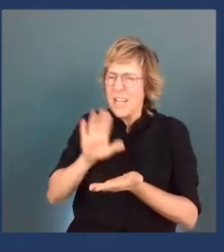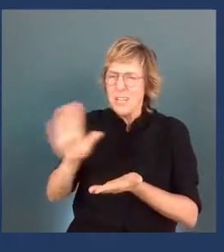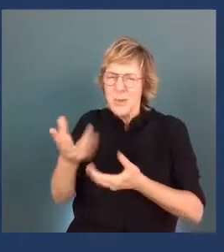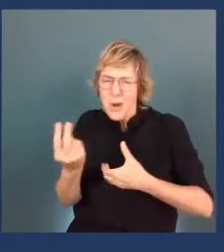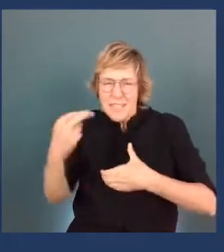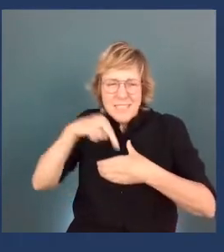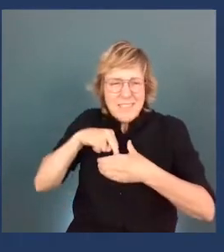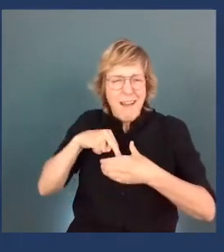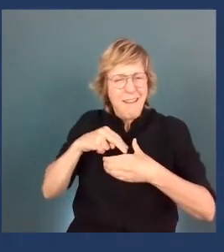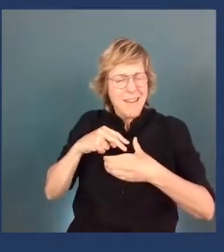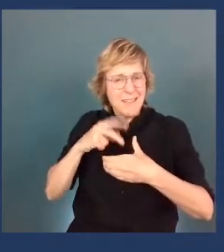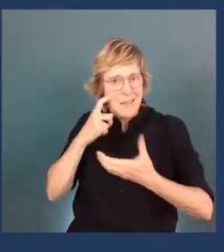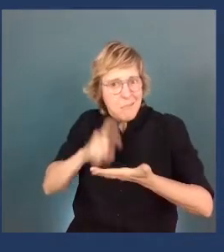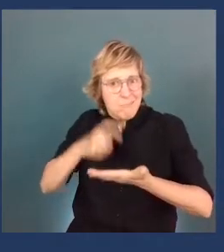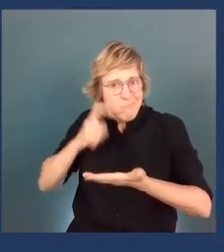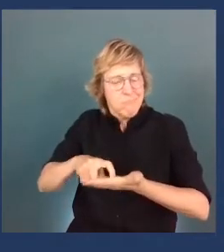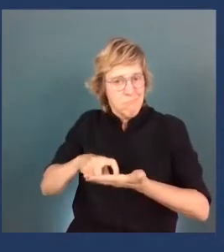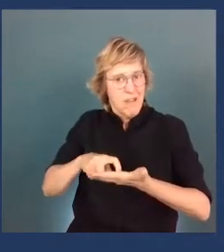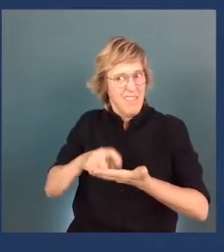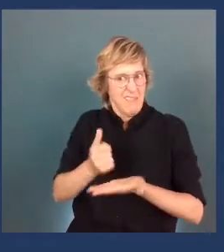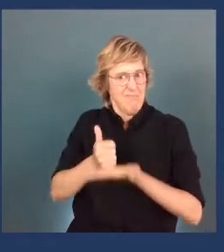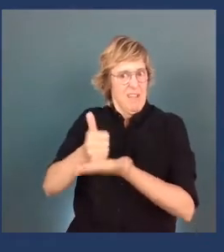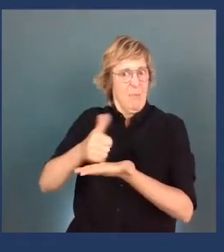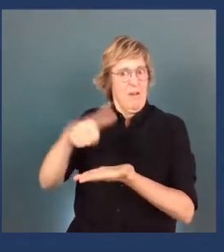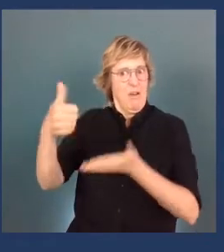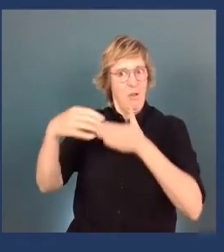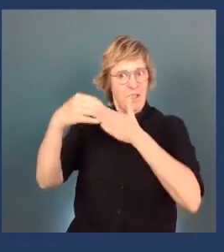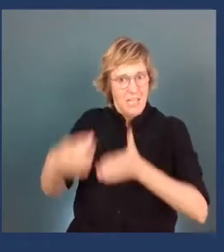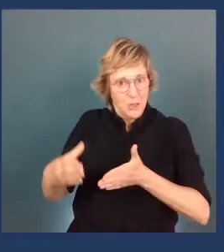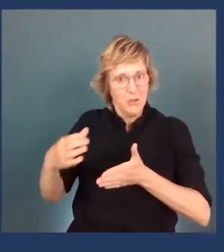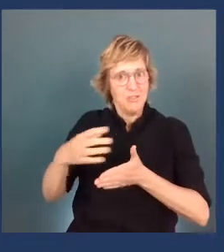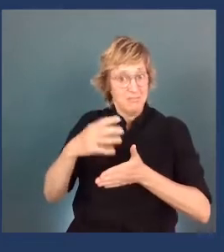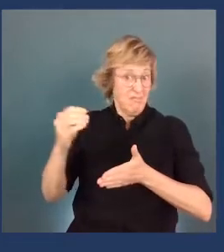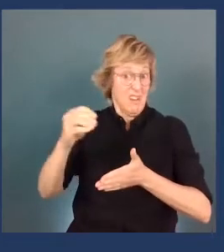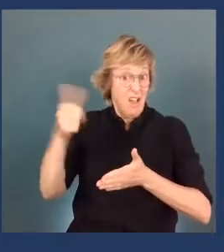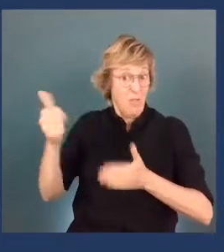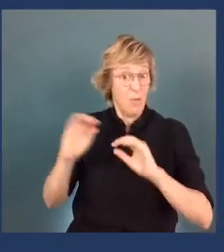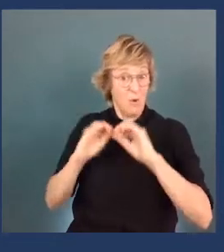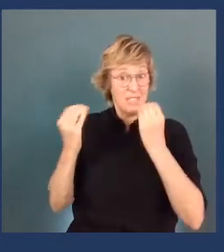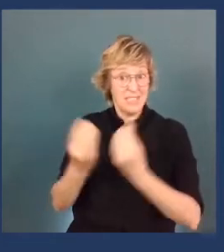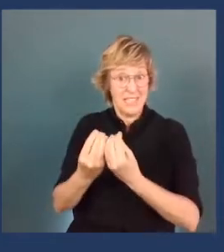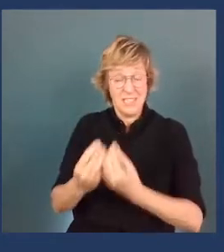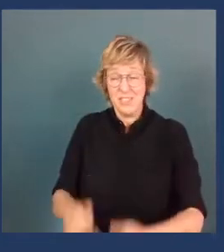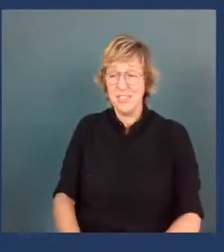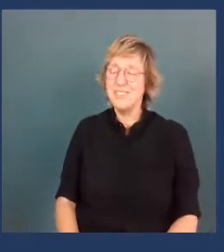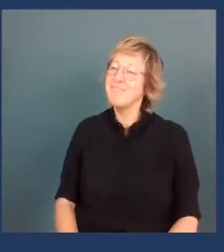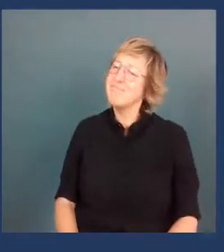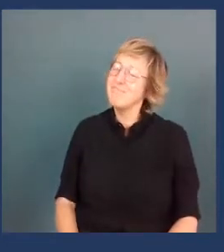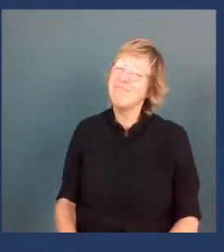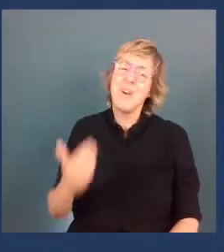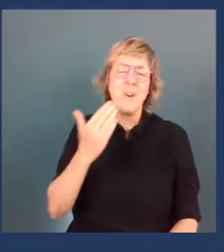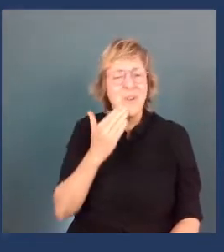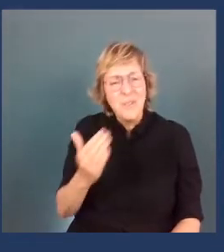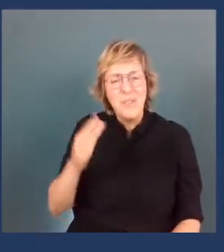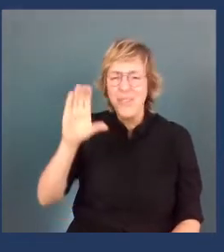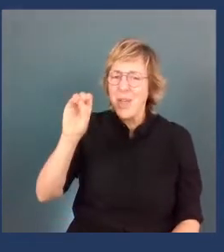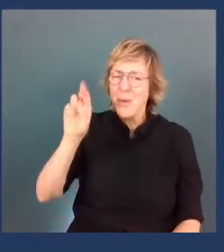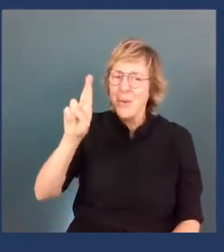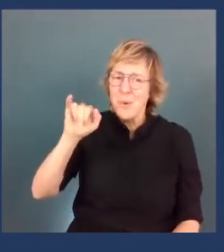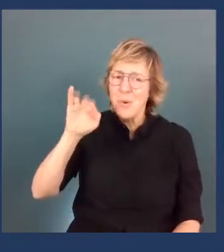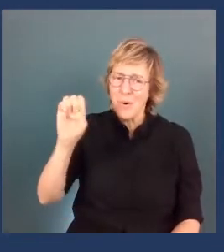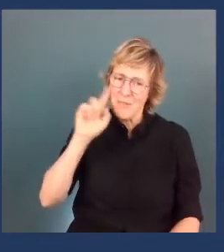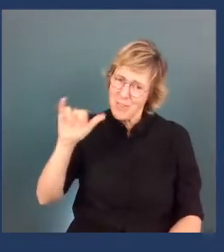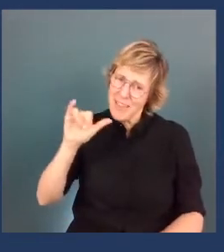from that, which hopefully are going to be really beneficial for other leaders and other organisations. Oh, thank you so much, Corey, for the